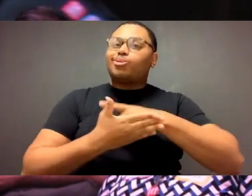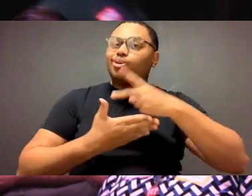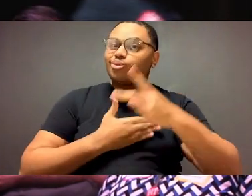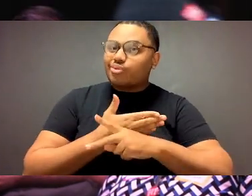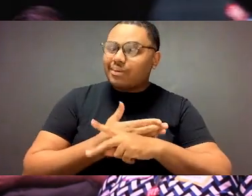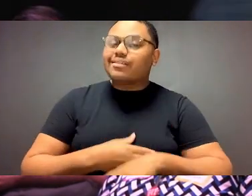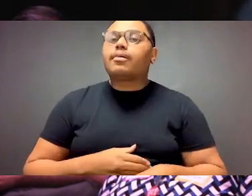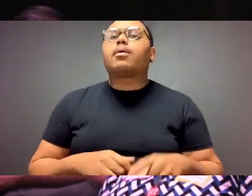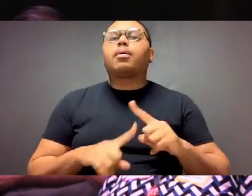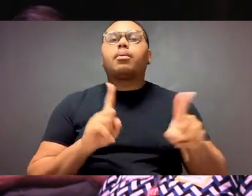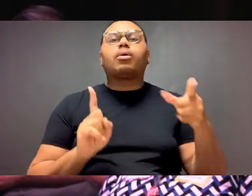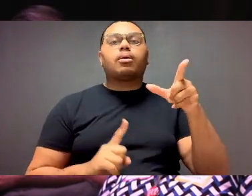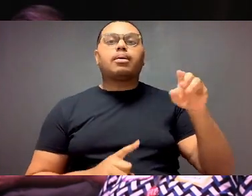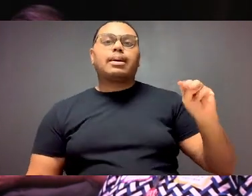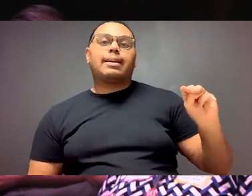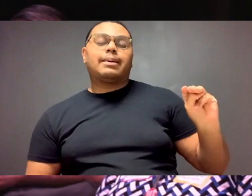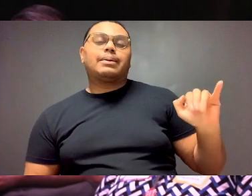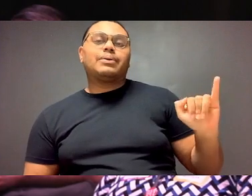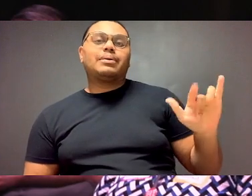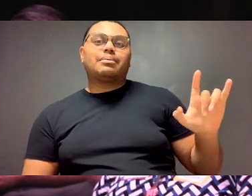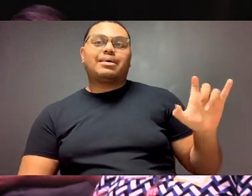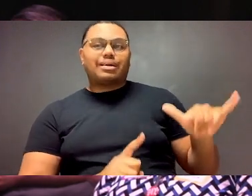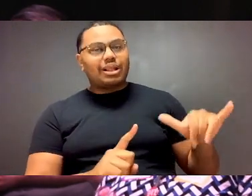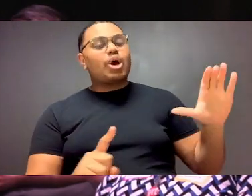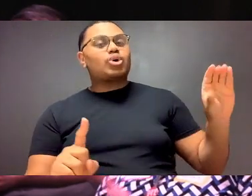Emilia Costa-Powell.